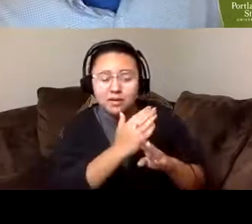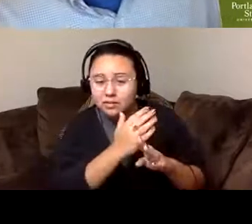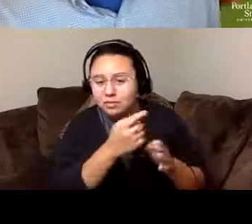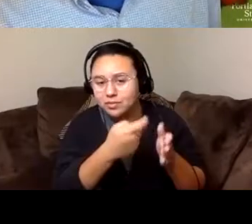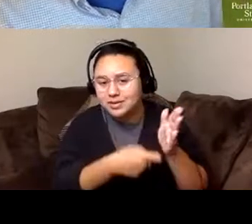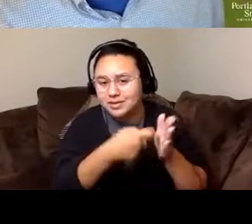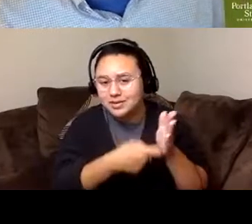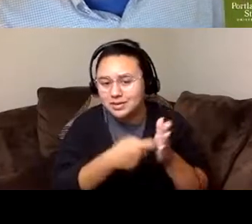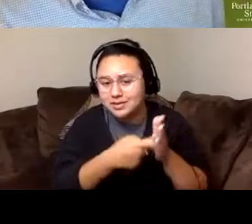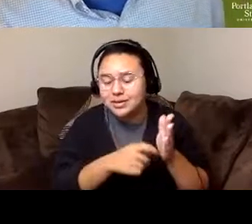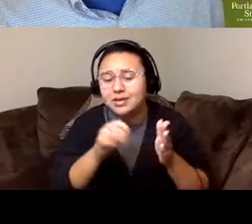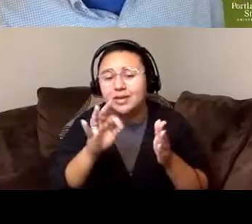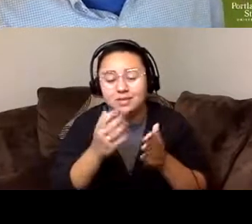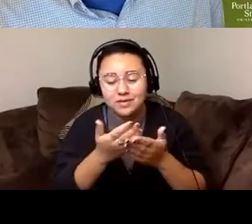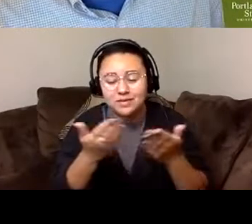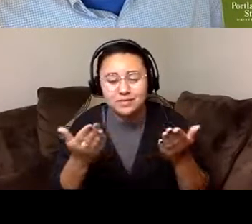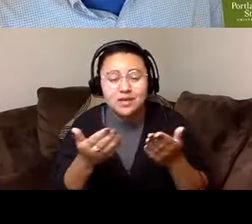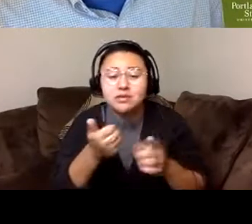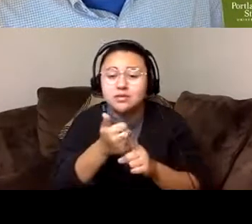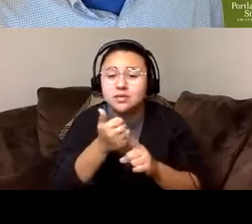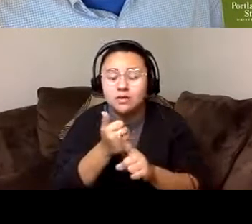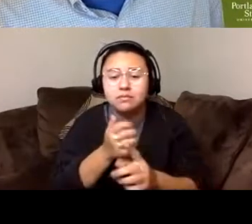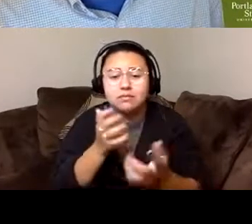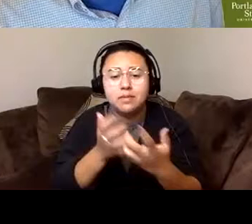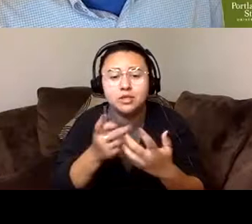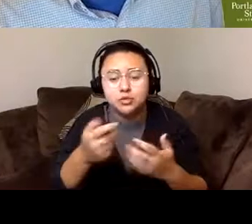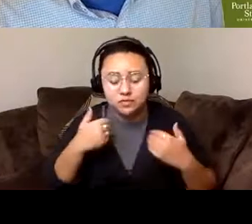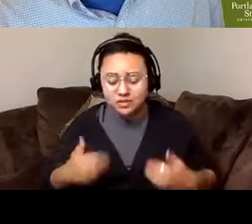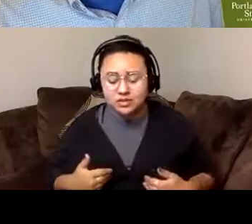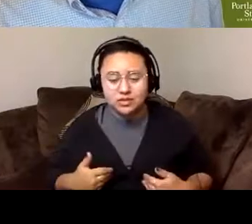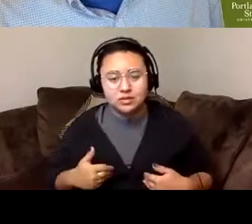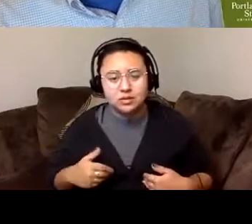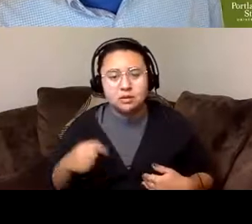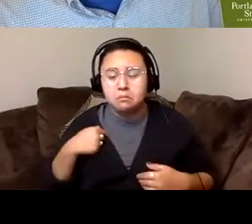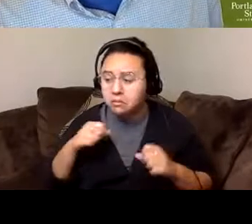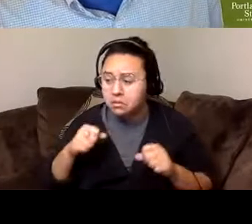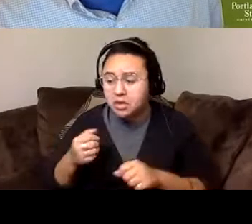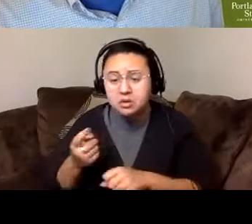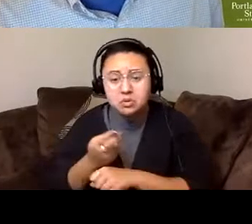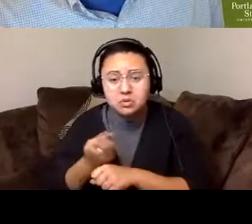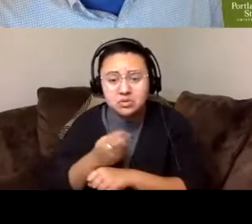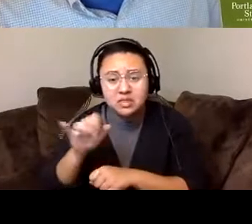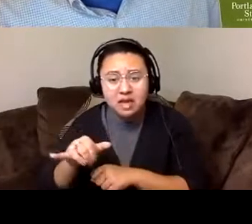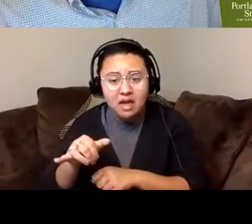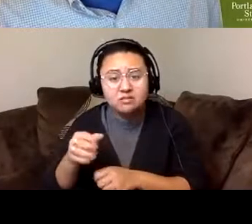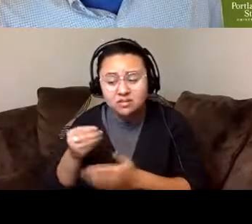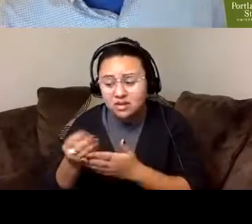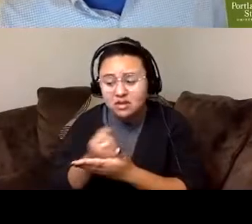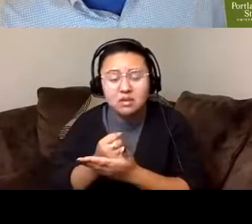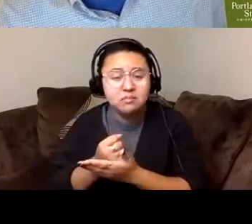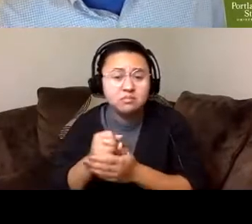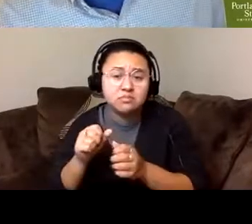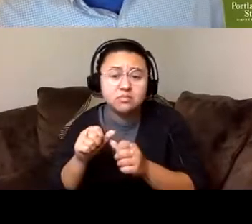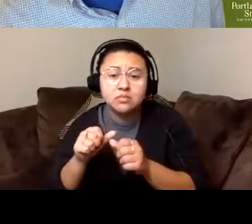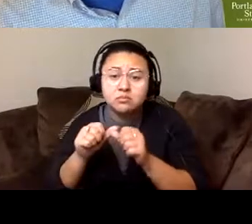a device can work for you physically, you know, do you have the income if it's a shared device to use it? And so how can we have that